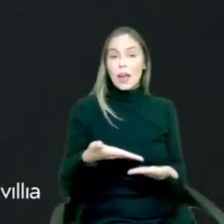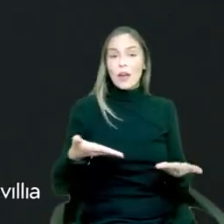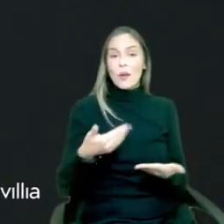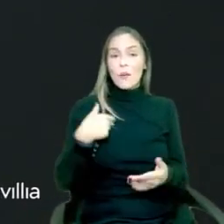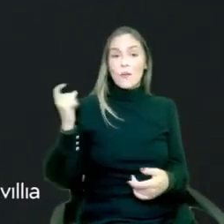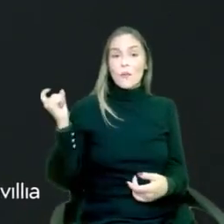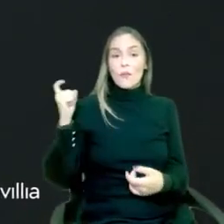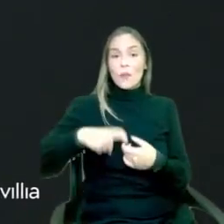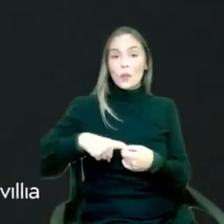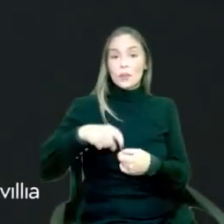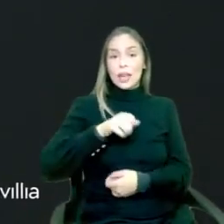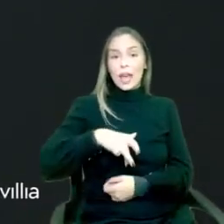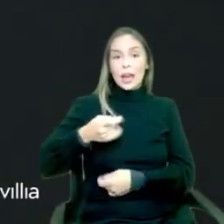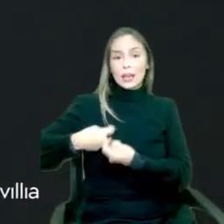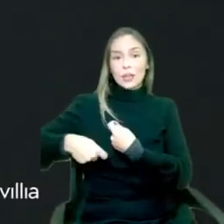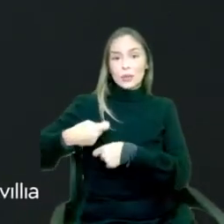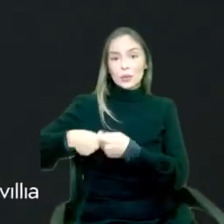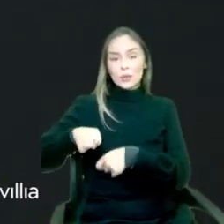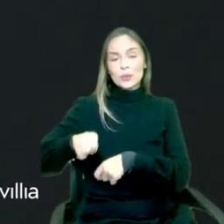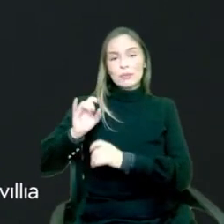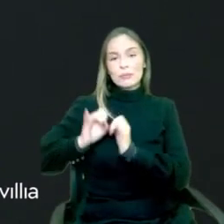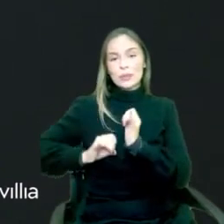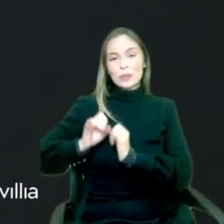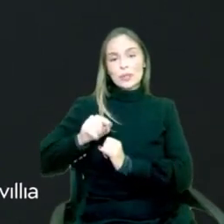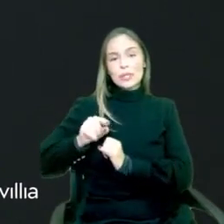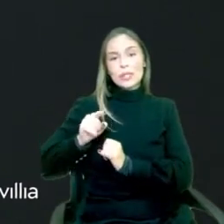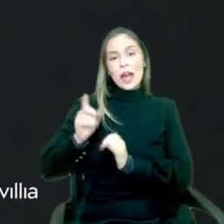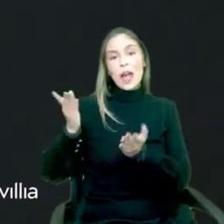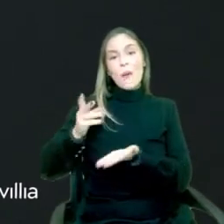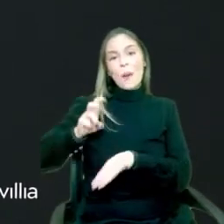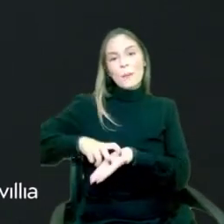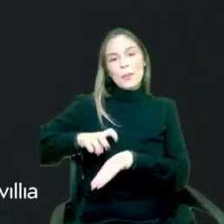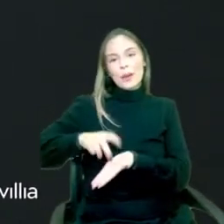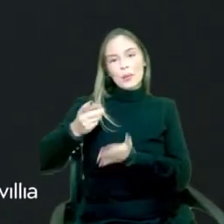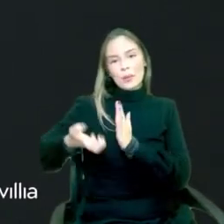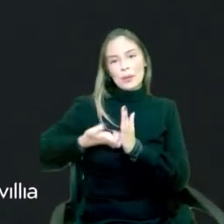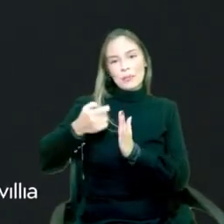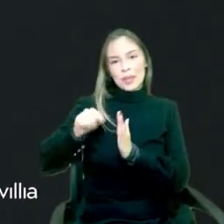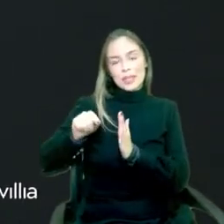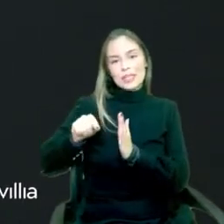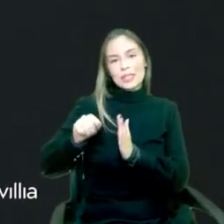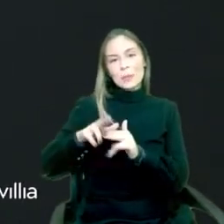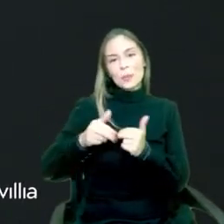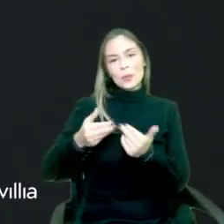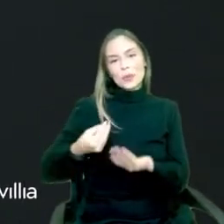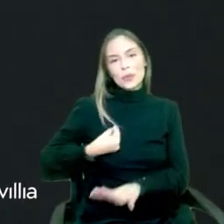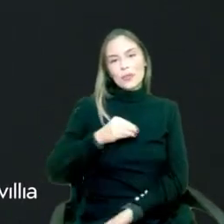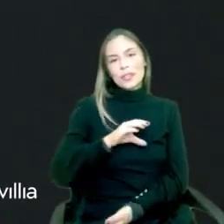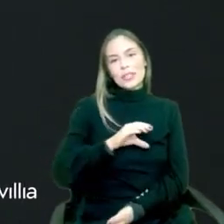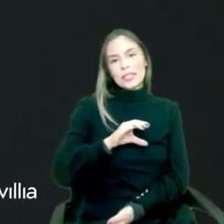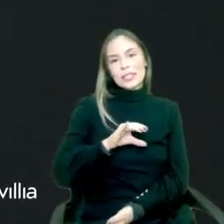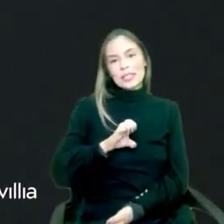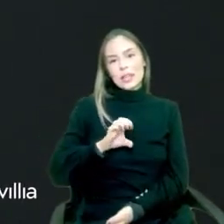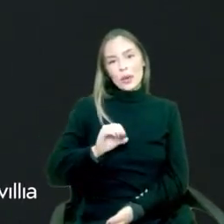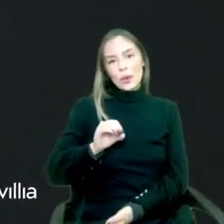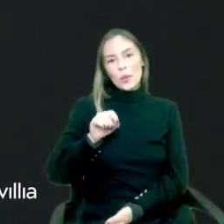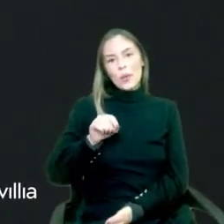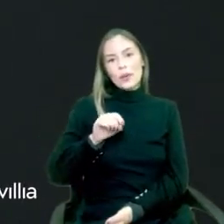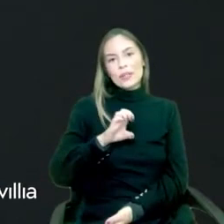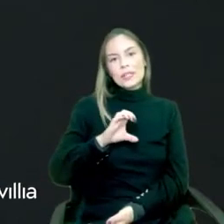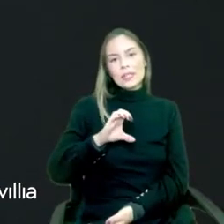industry, this time for a bank. Today I am the CIO and the COO of BS2